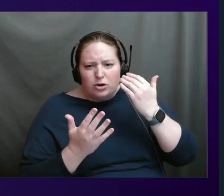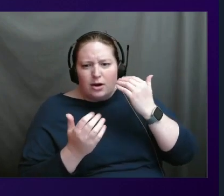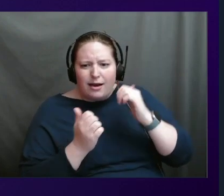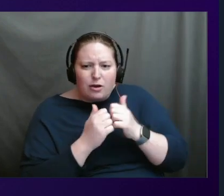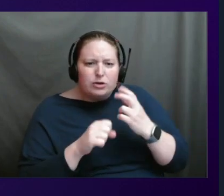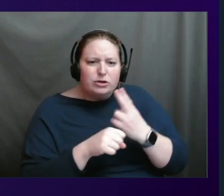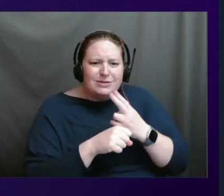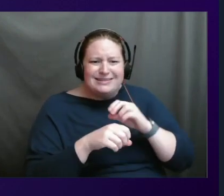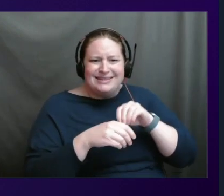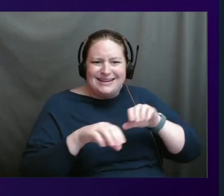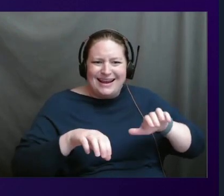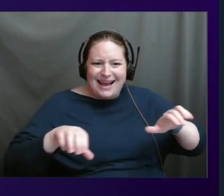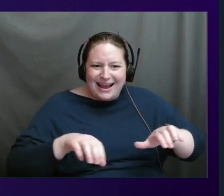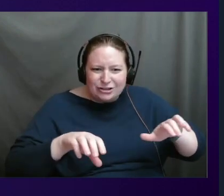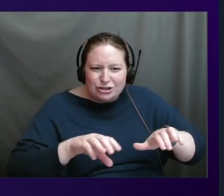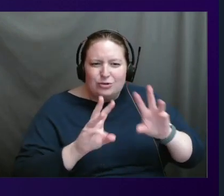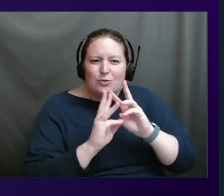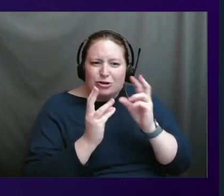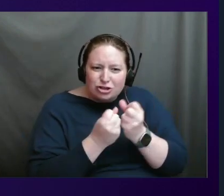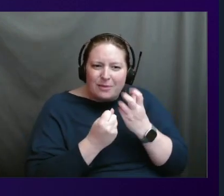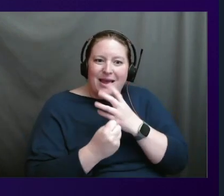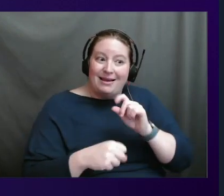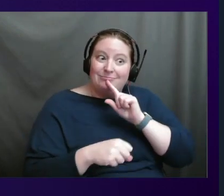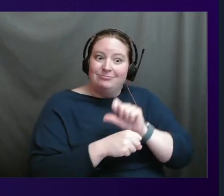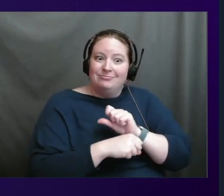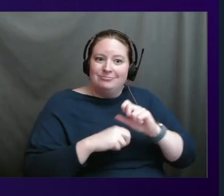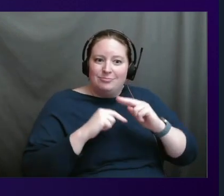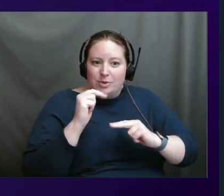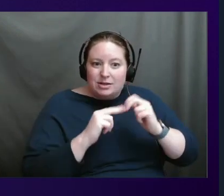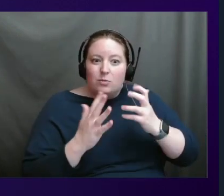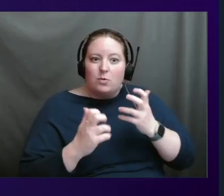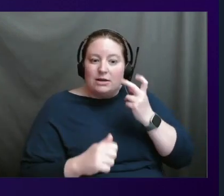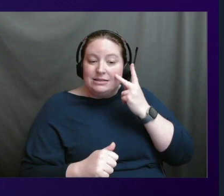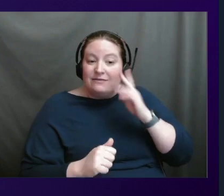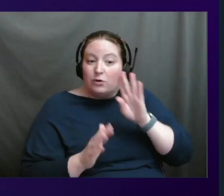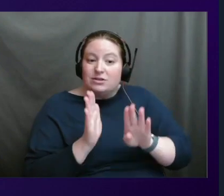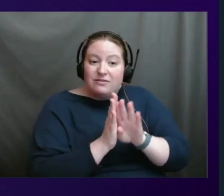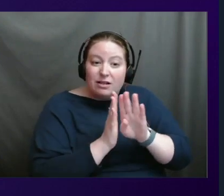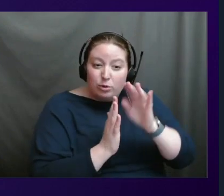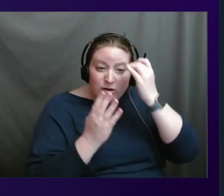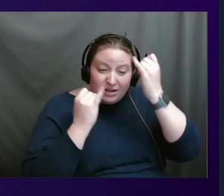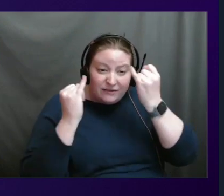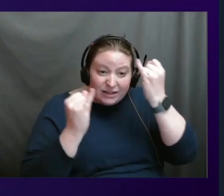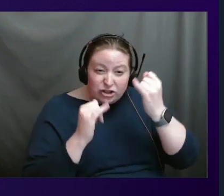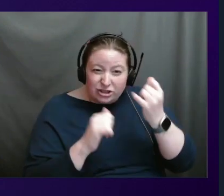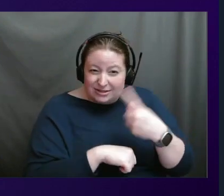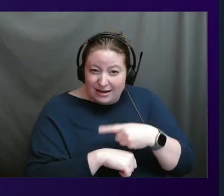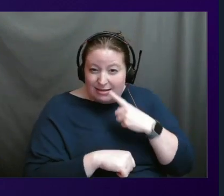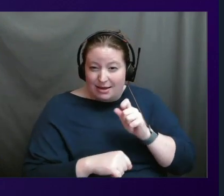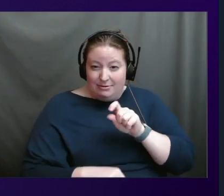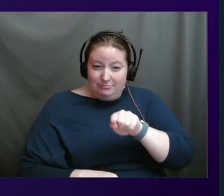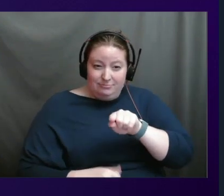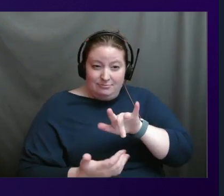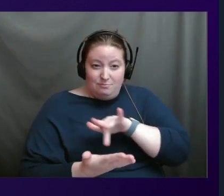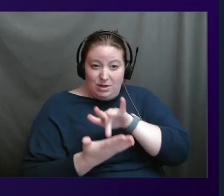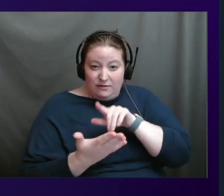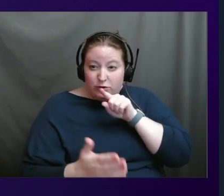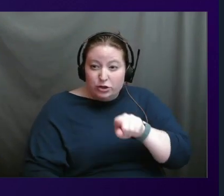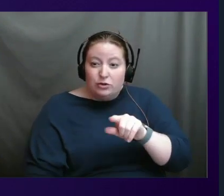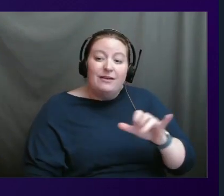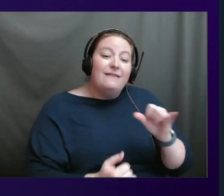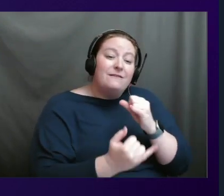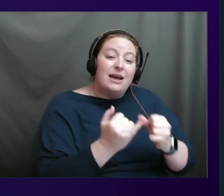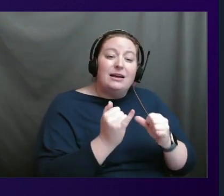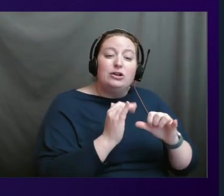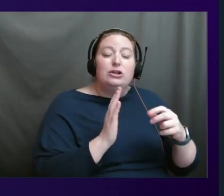workshop and actually building, which we love to see on Developer Innovation Day, that middle QR code is for you. And the final one is a YouTube video stepping you